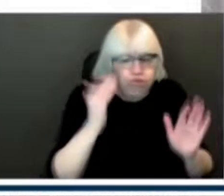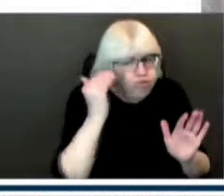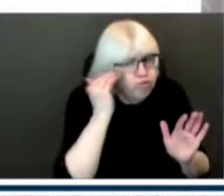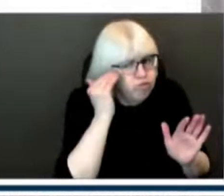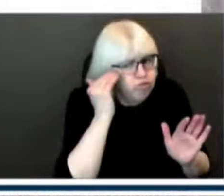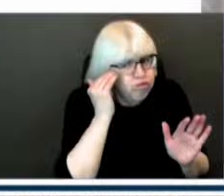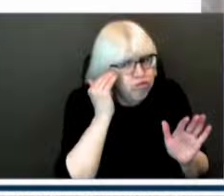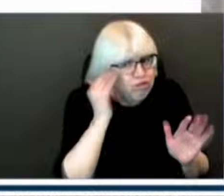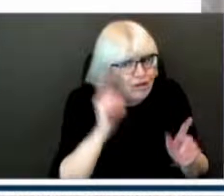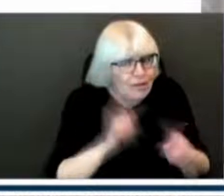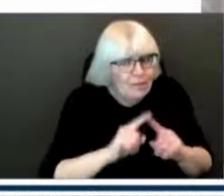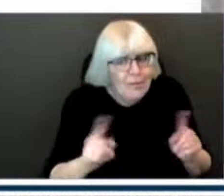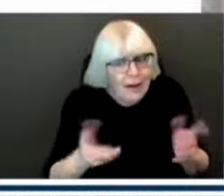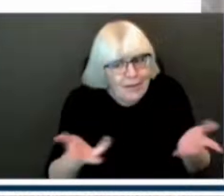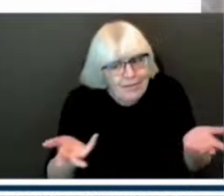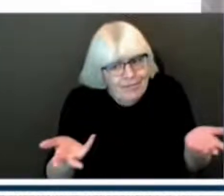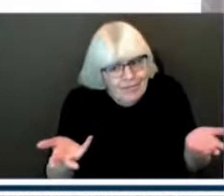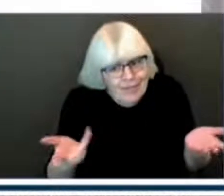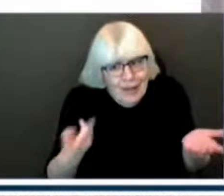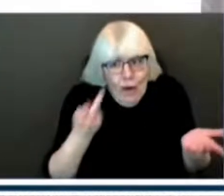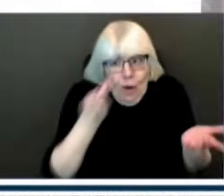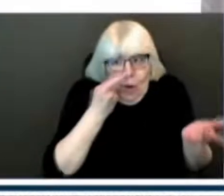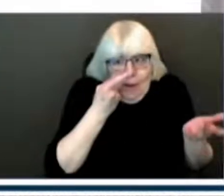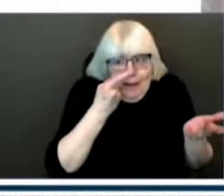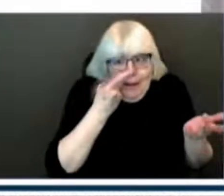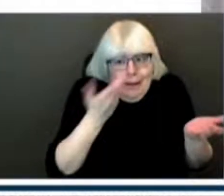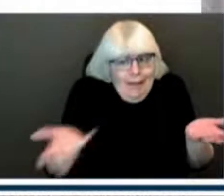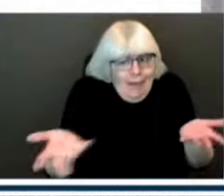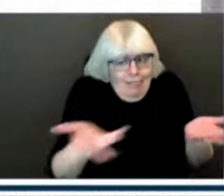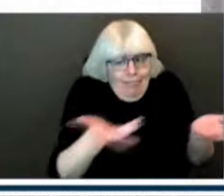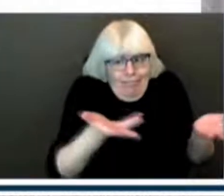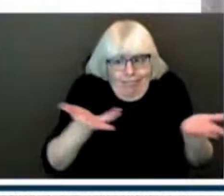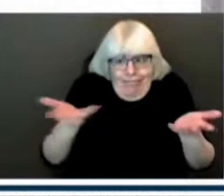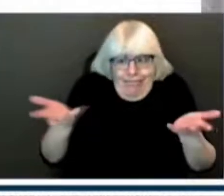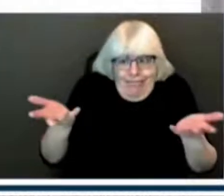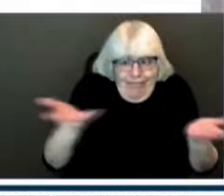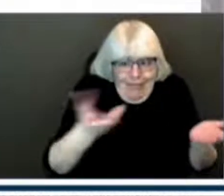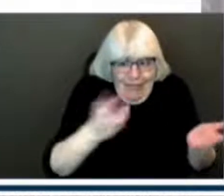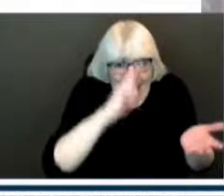at where we're at right now with the capacity issues in our hospital